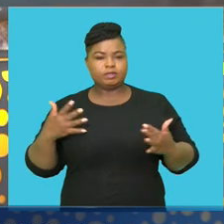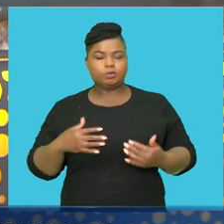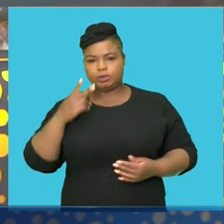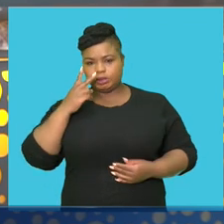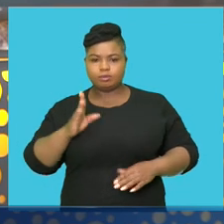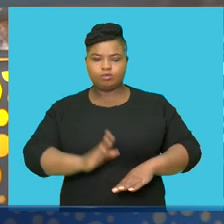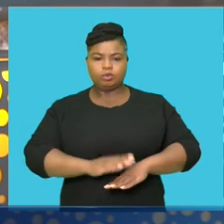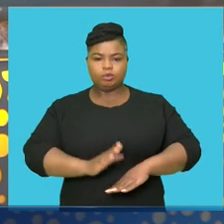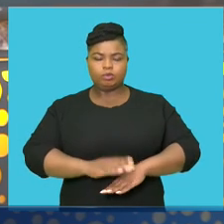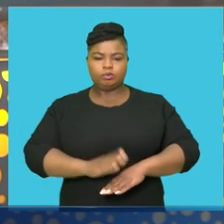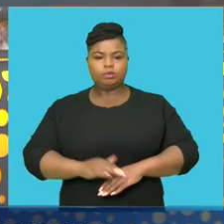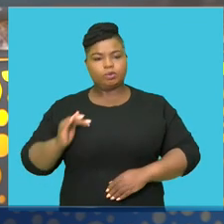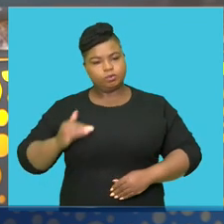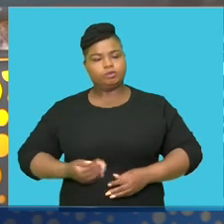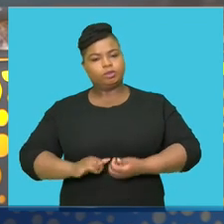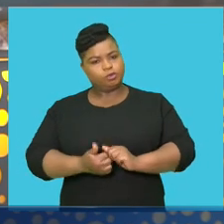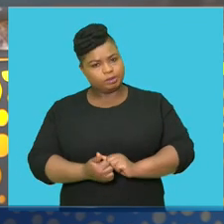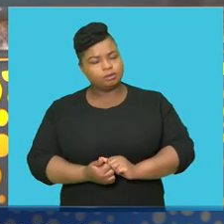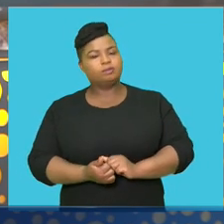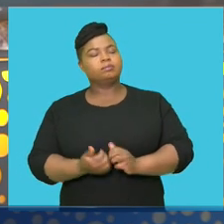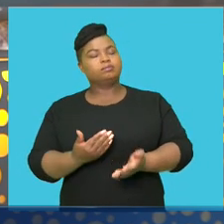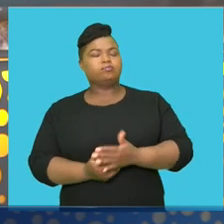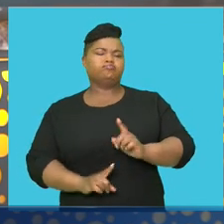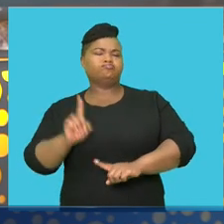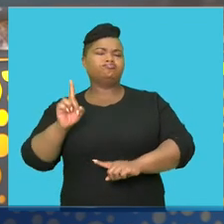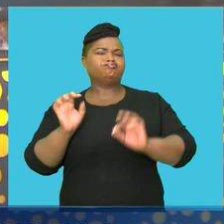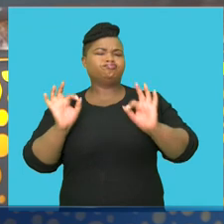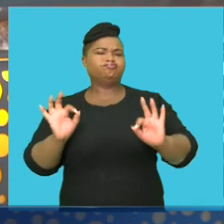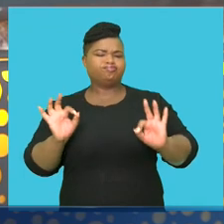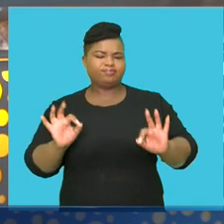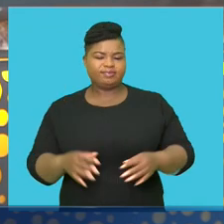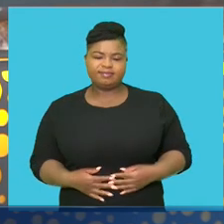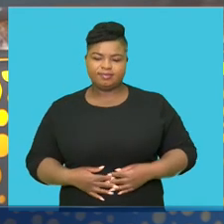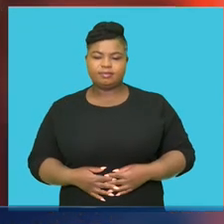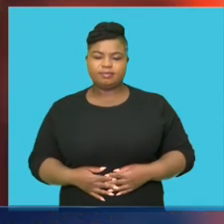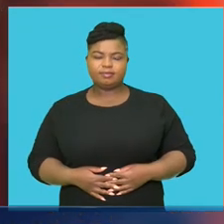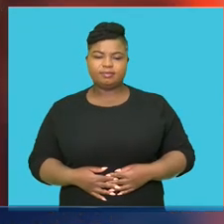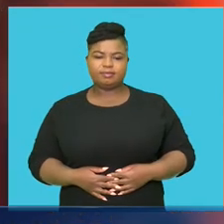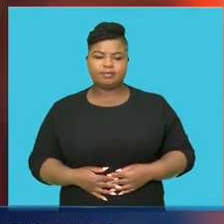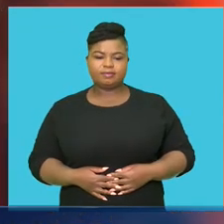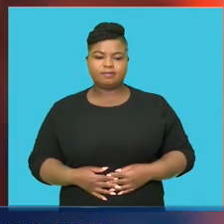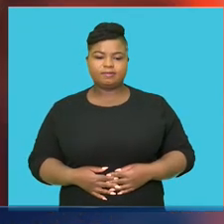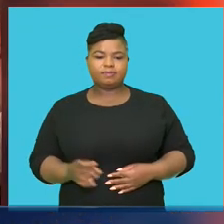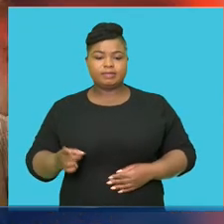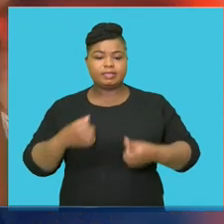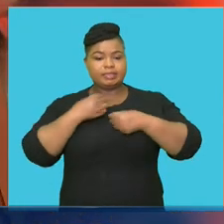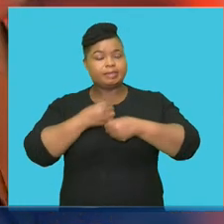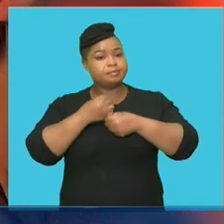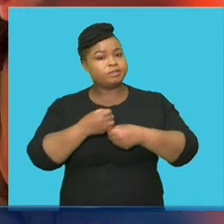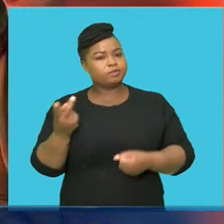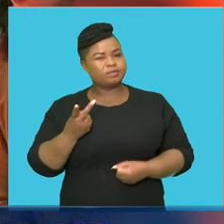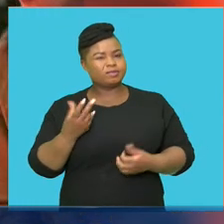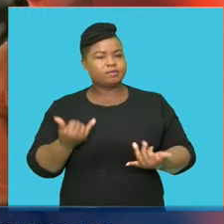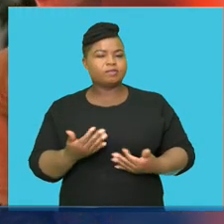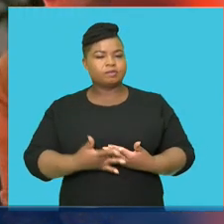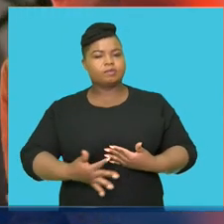more and more that female sports can be just as successful and just as lucrative. Lo mkanka sowe andu lela iz